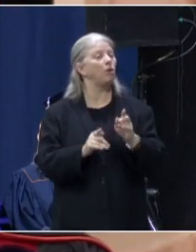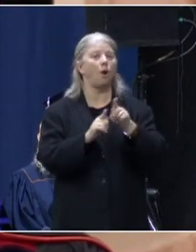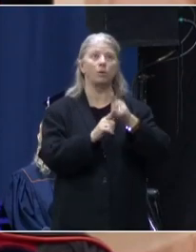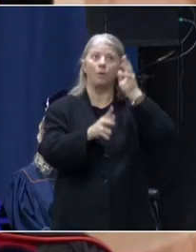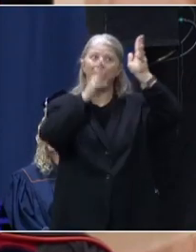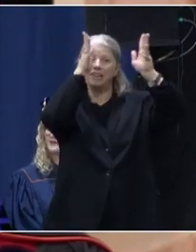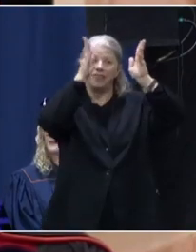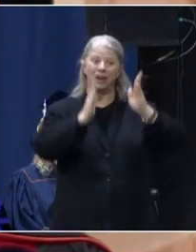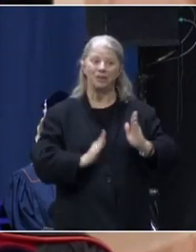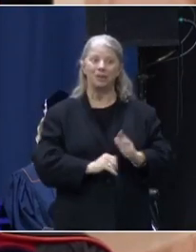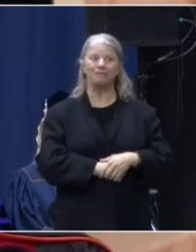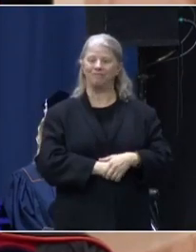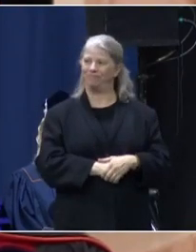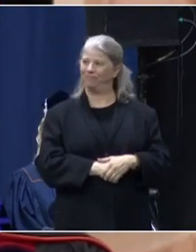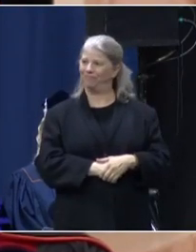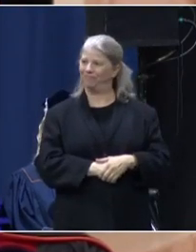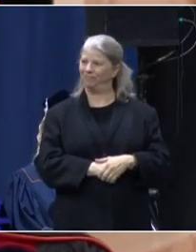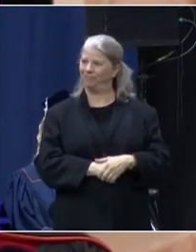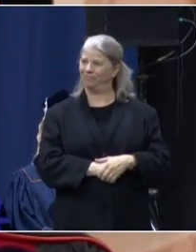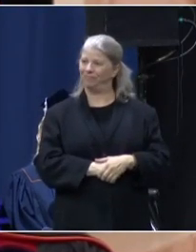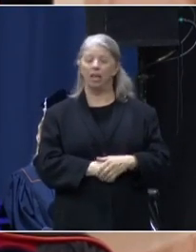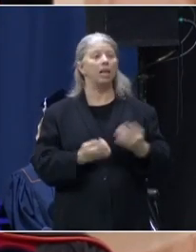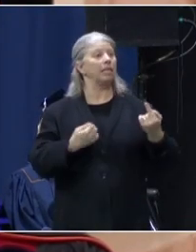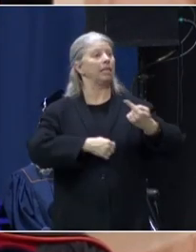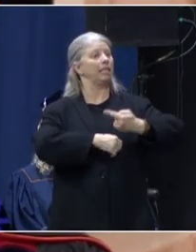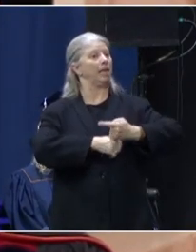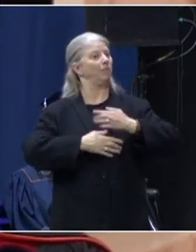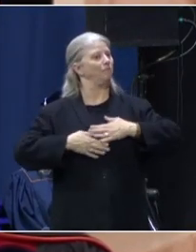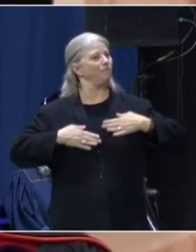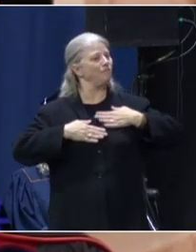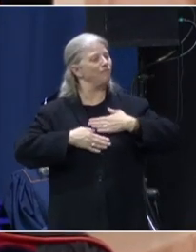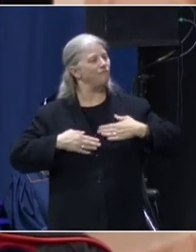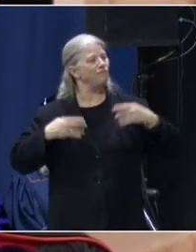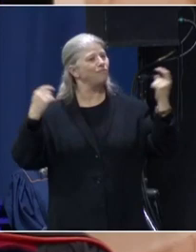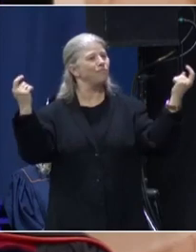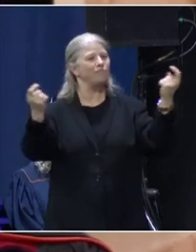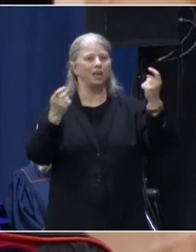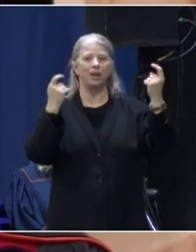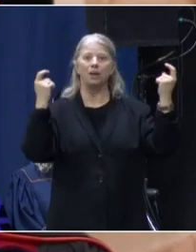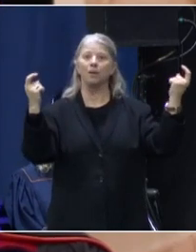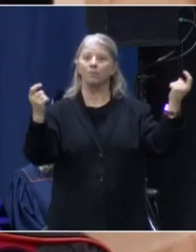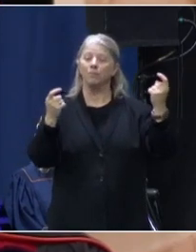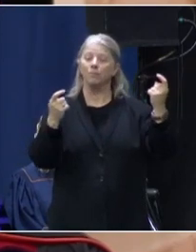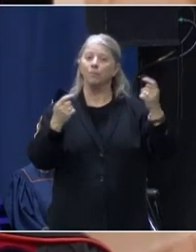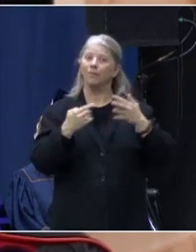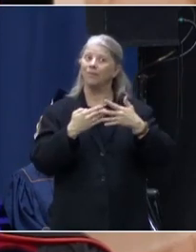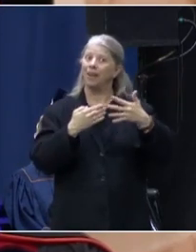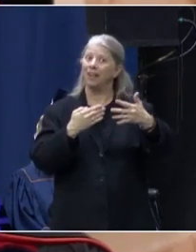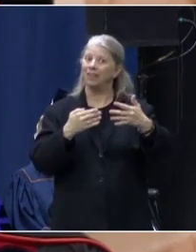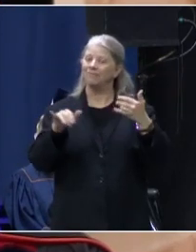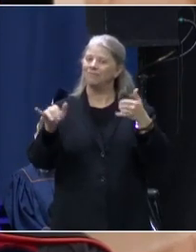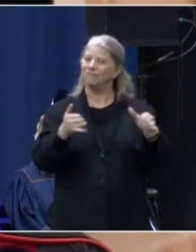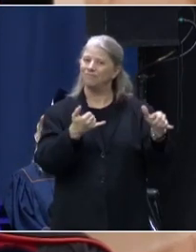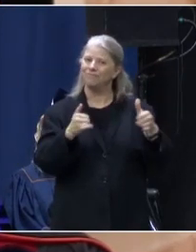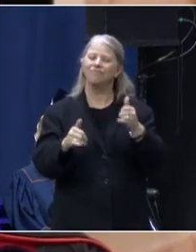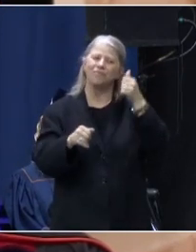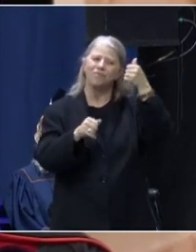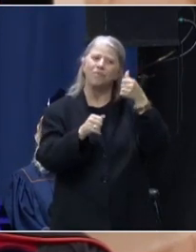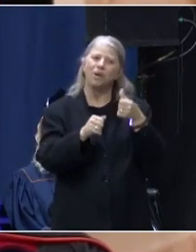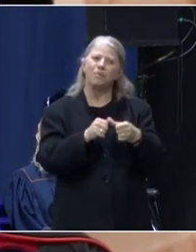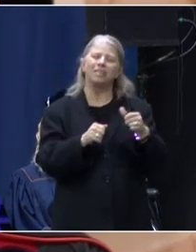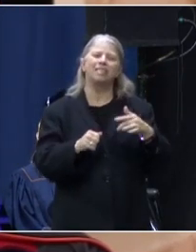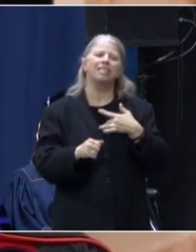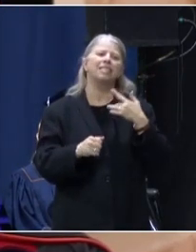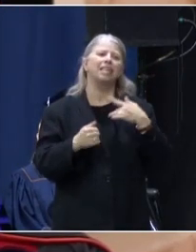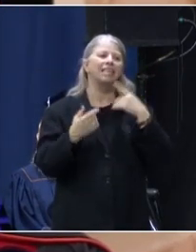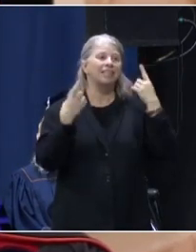innovators. As you enjoy today's ceremony and the celebrations that will surely follow, I want you to remember the sense